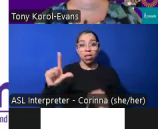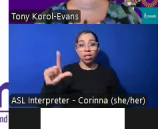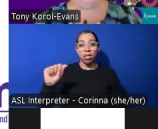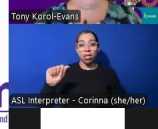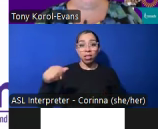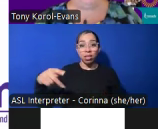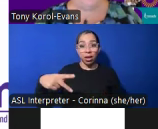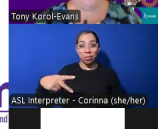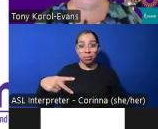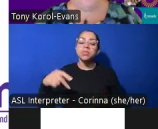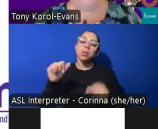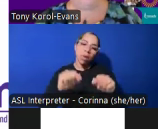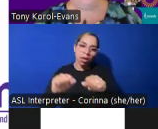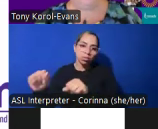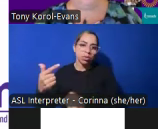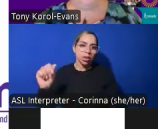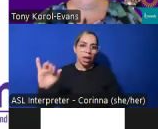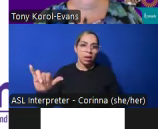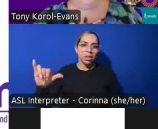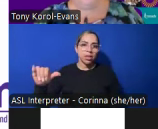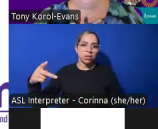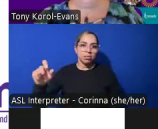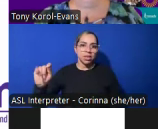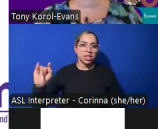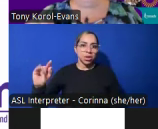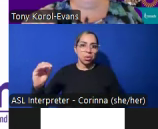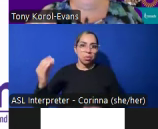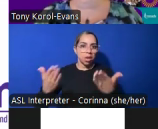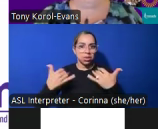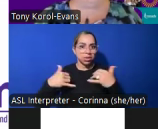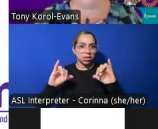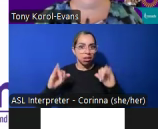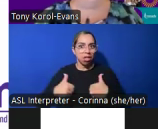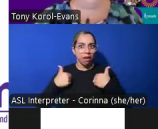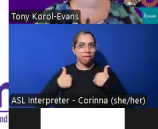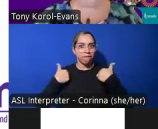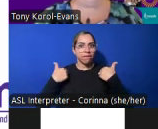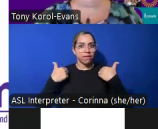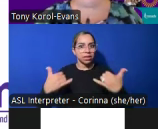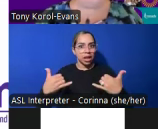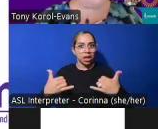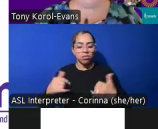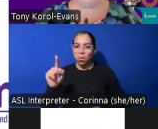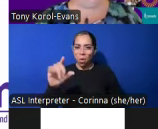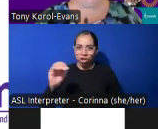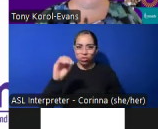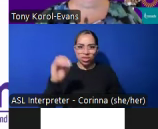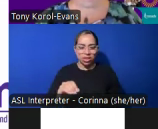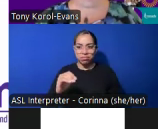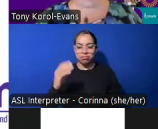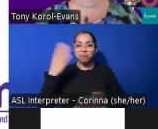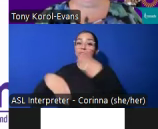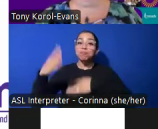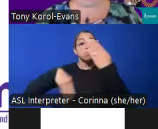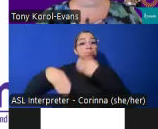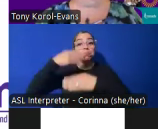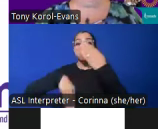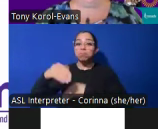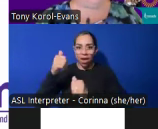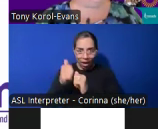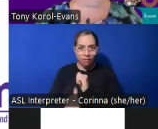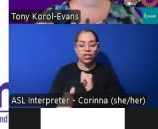possible Gabby Petito might still be alive. They 100% missed every single sign.